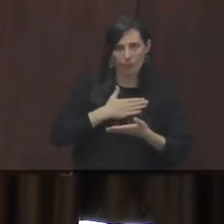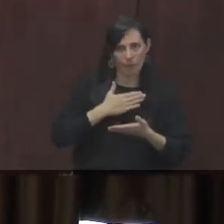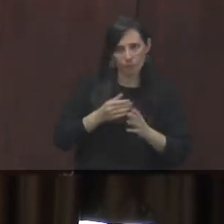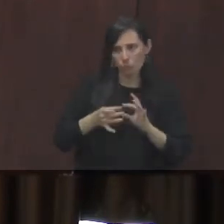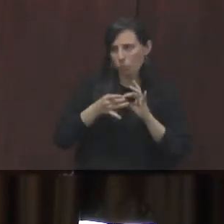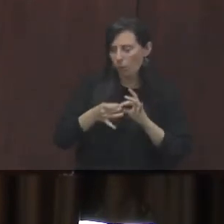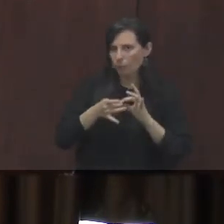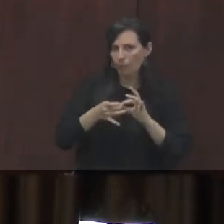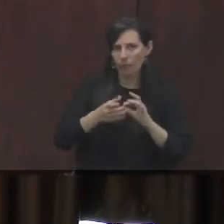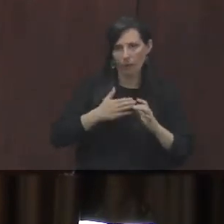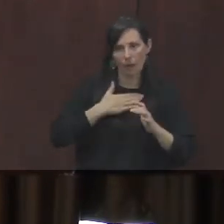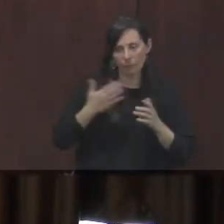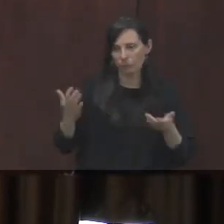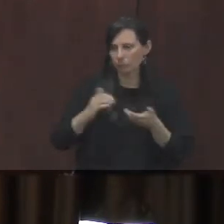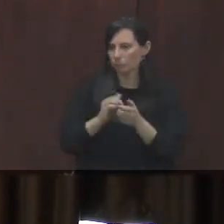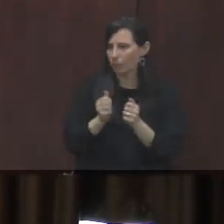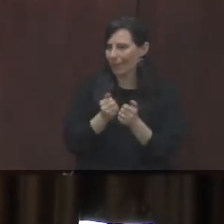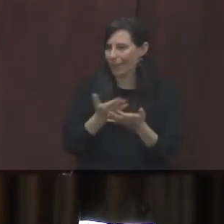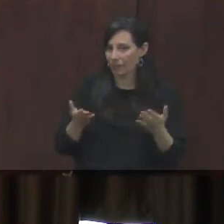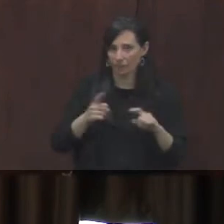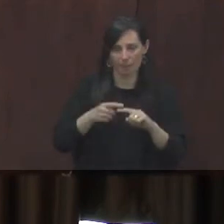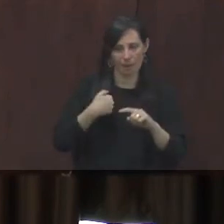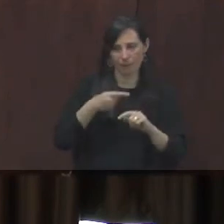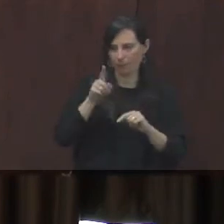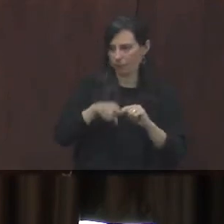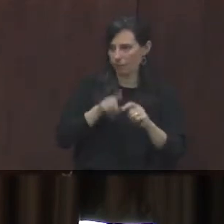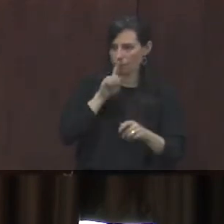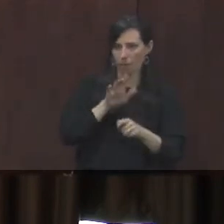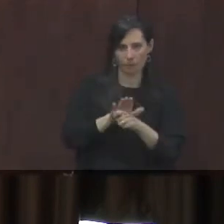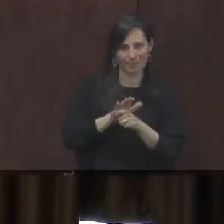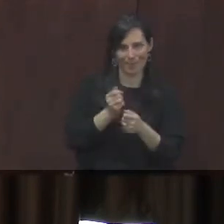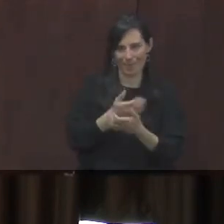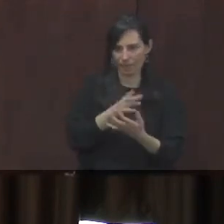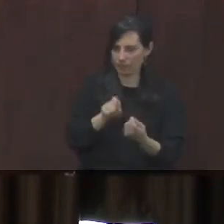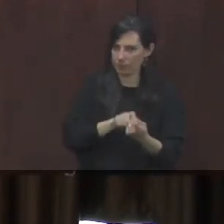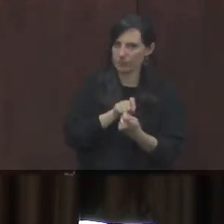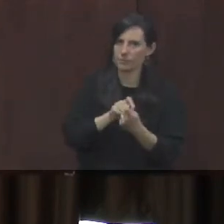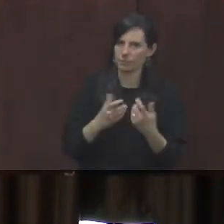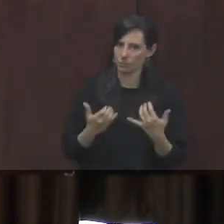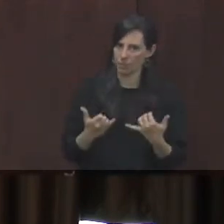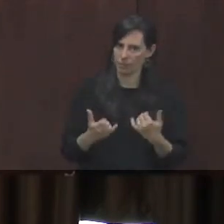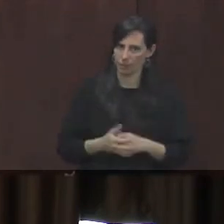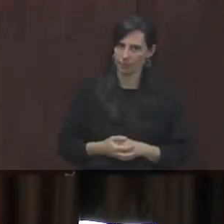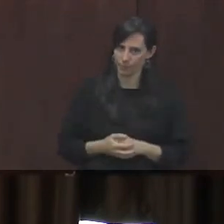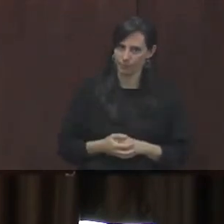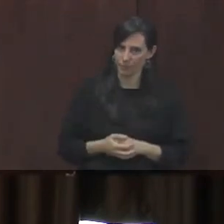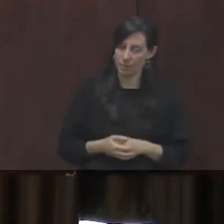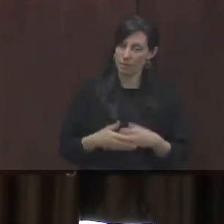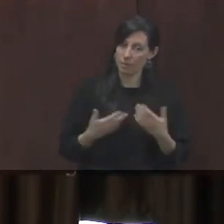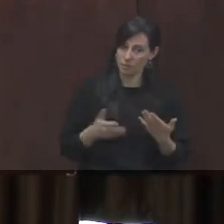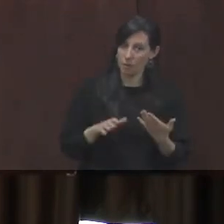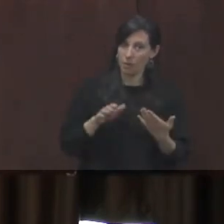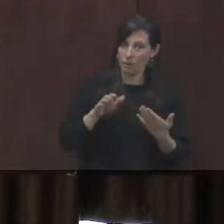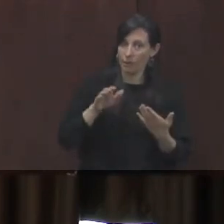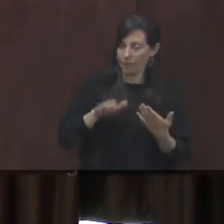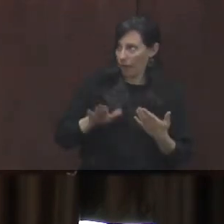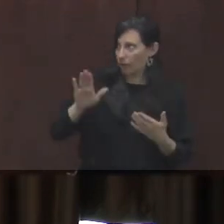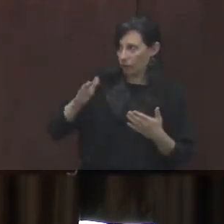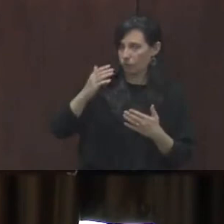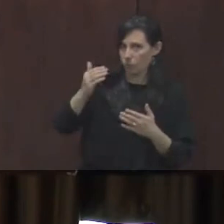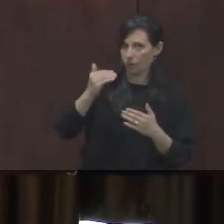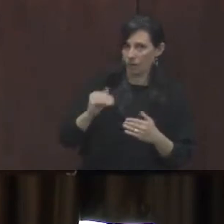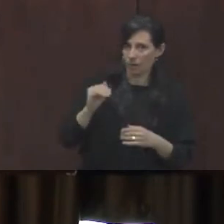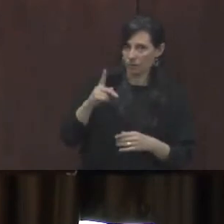make detailed promises about what that'll look like right now. Thank you. So that gets to the next question. I appreciate you asking